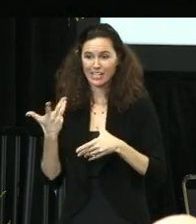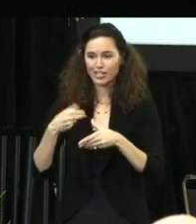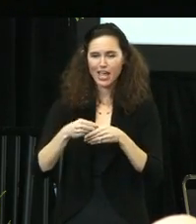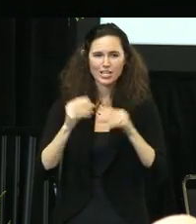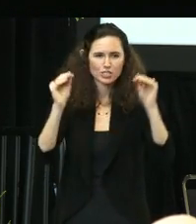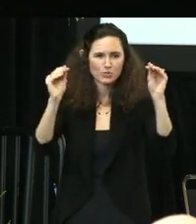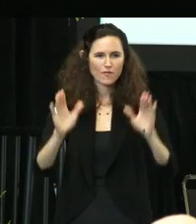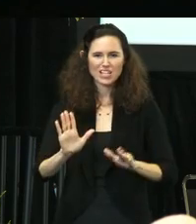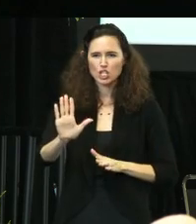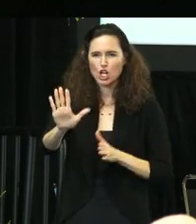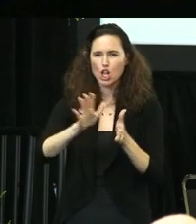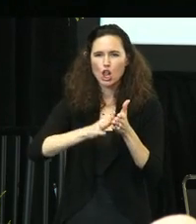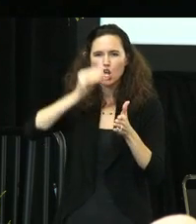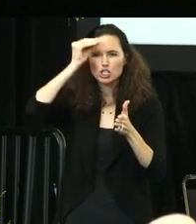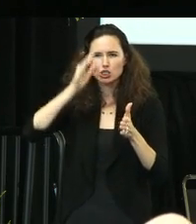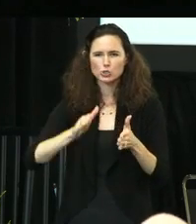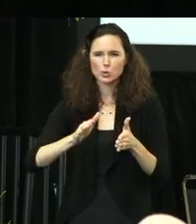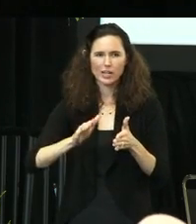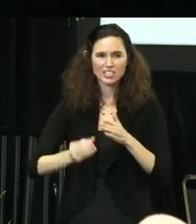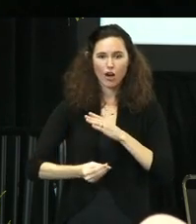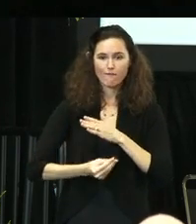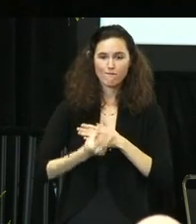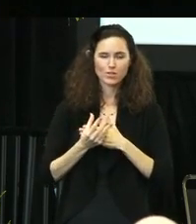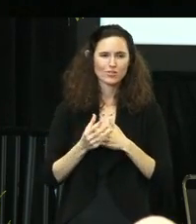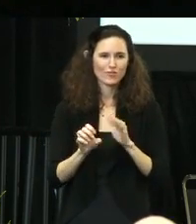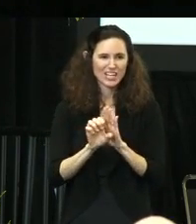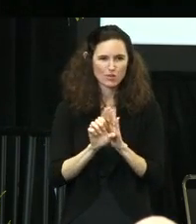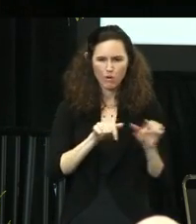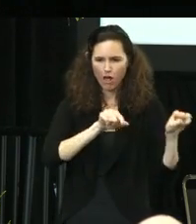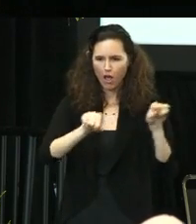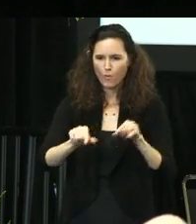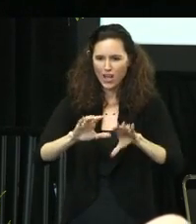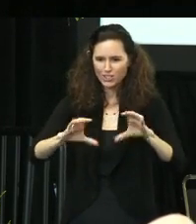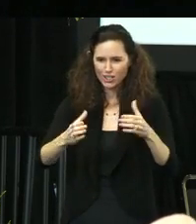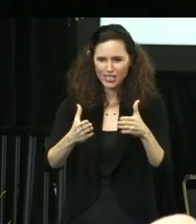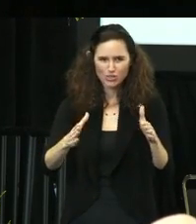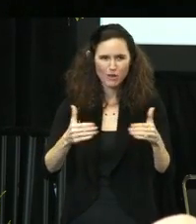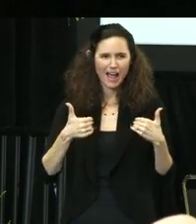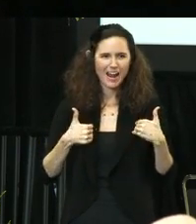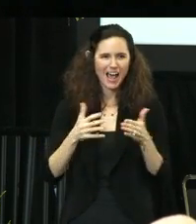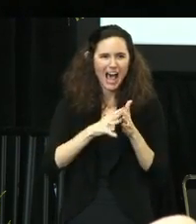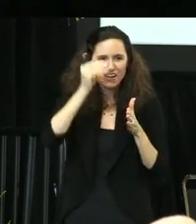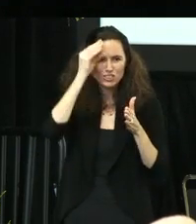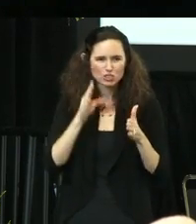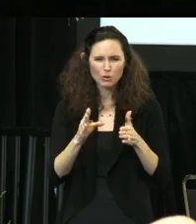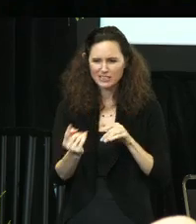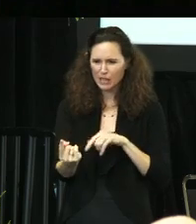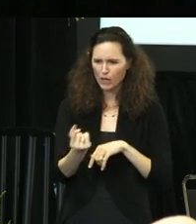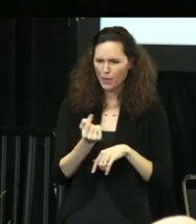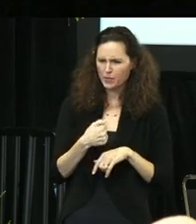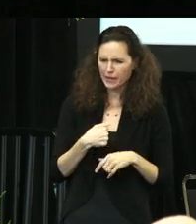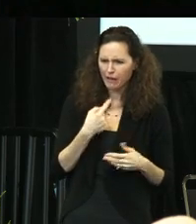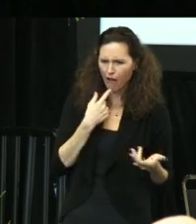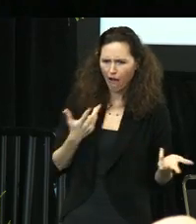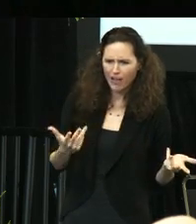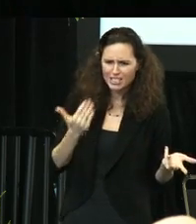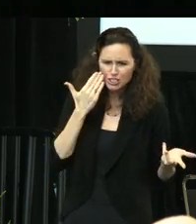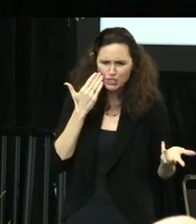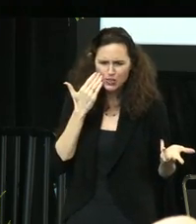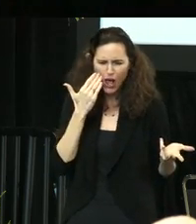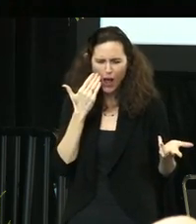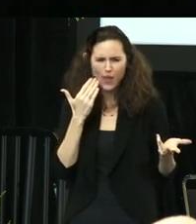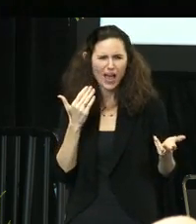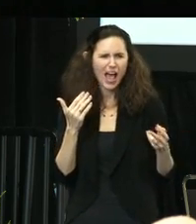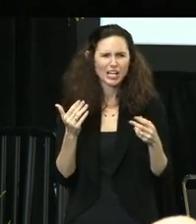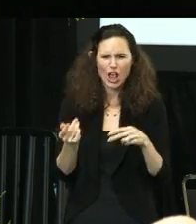are transformed by them. When I was in the classroom, I would have students come to me and talk to me about how Professor Kuiper or